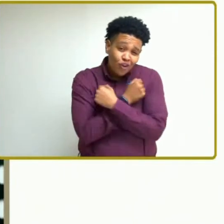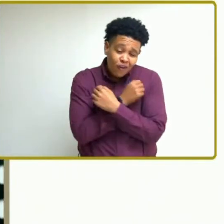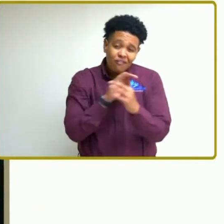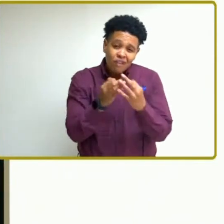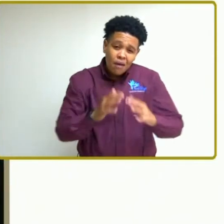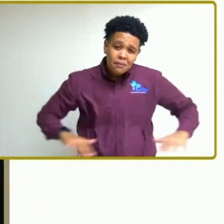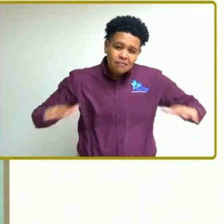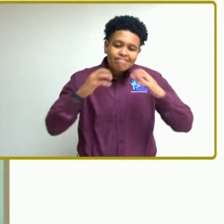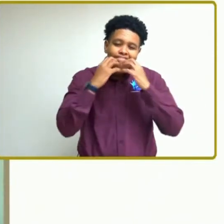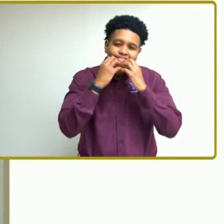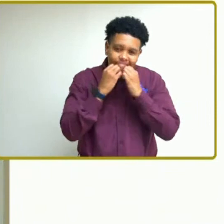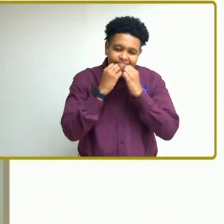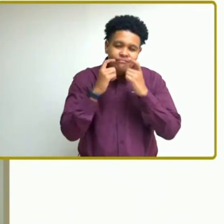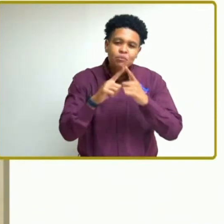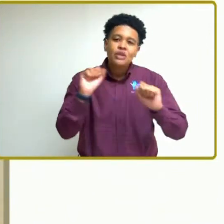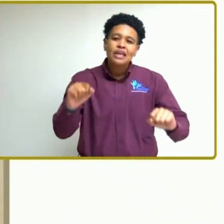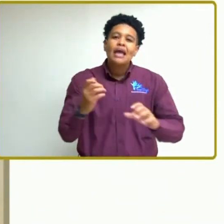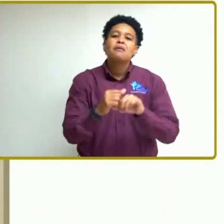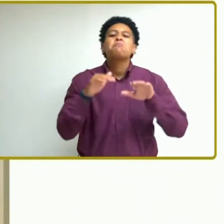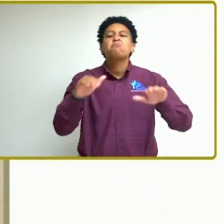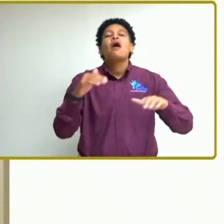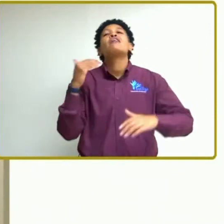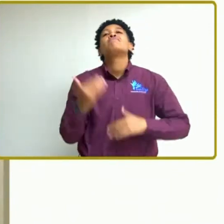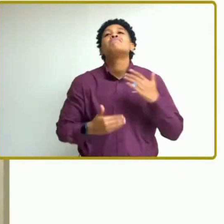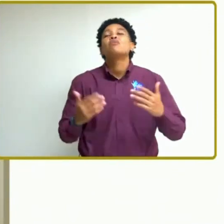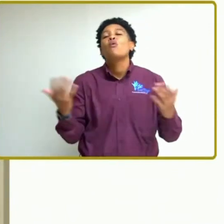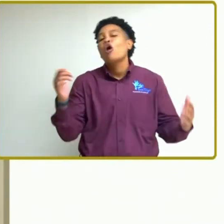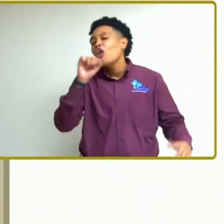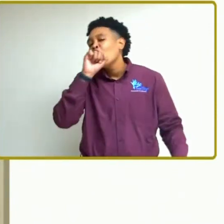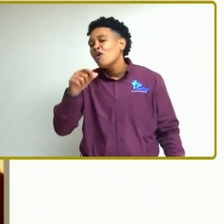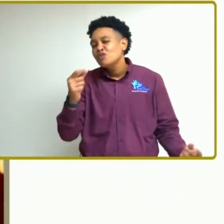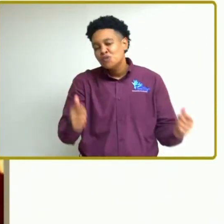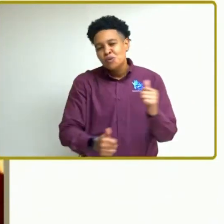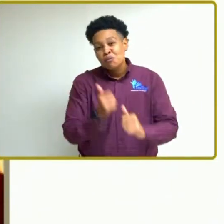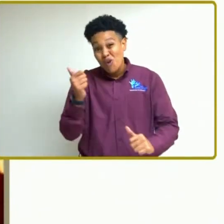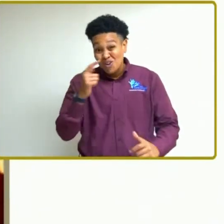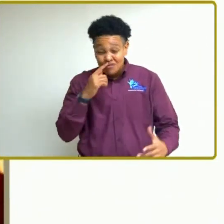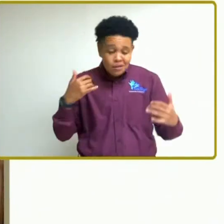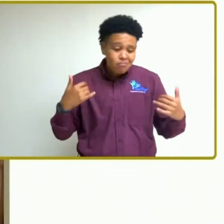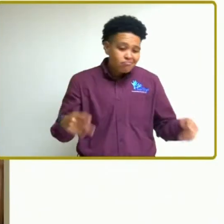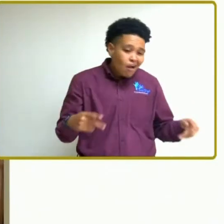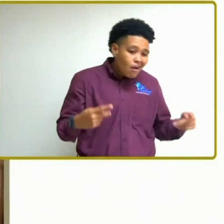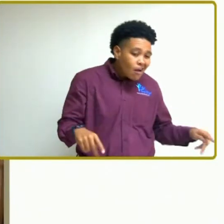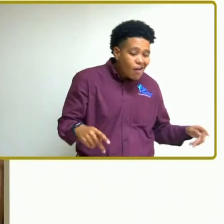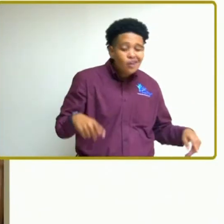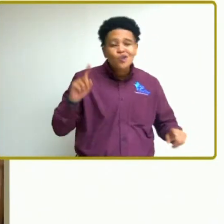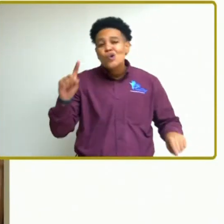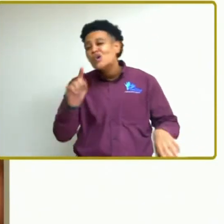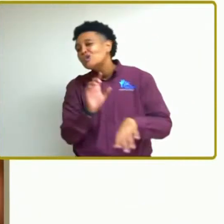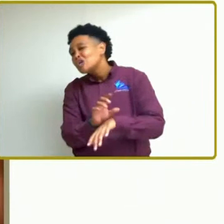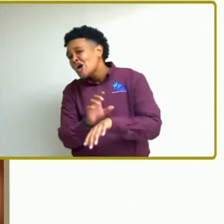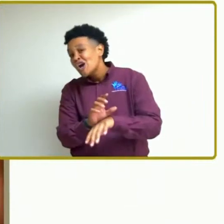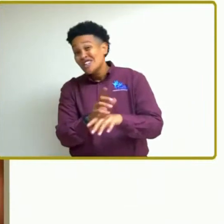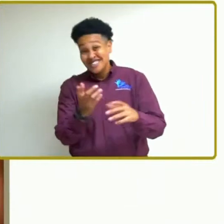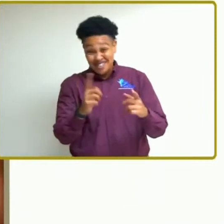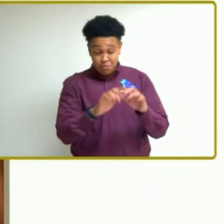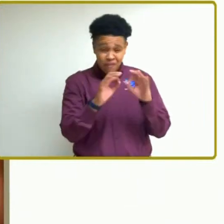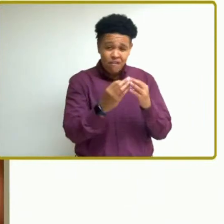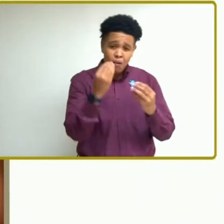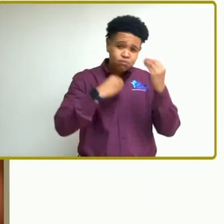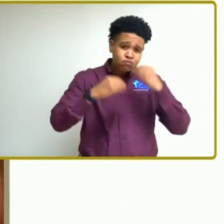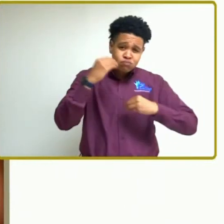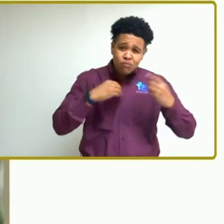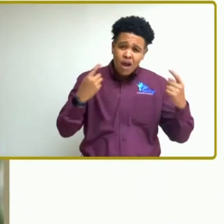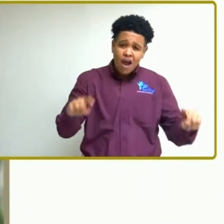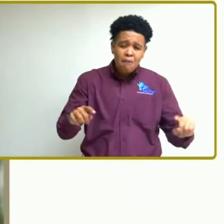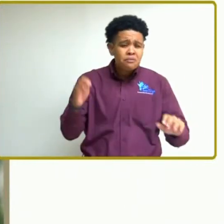are protected and can get back to the things you love most, like partying, going to church, like family dinners,